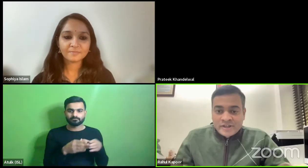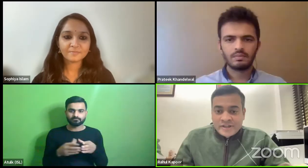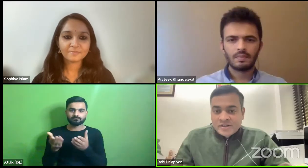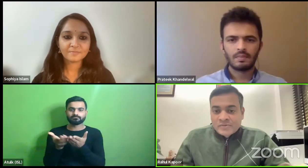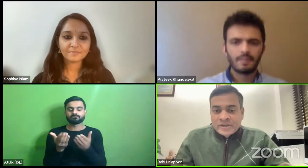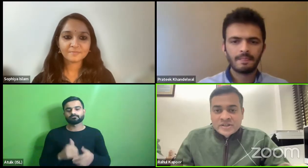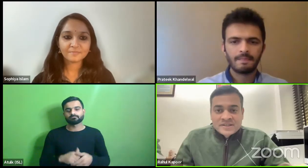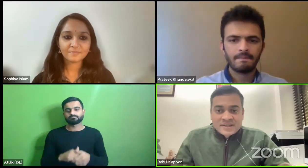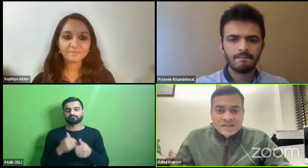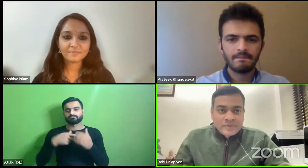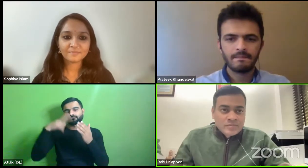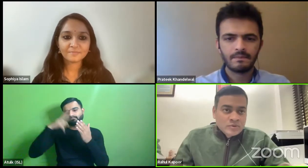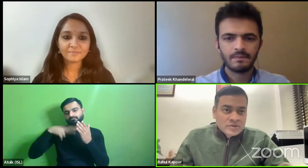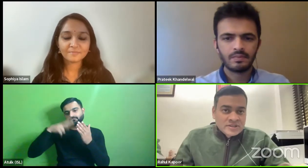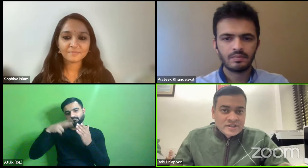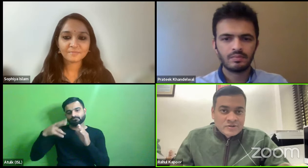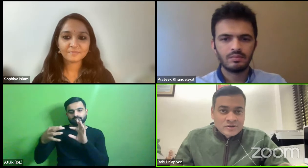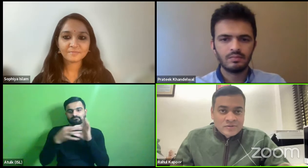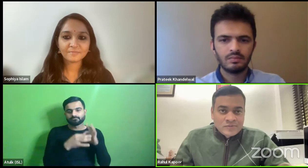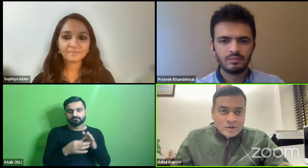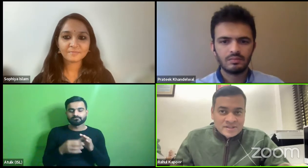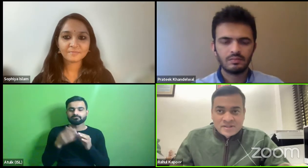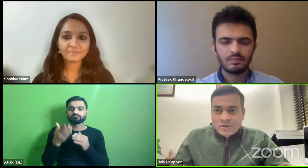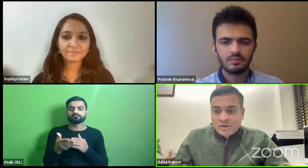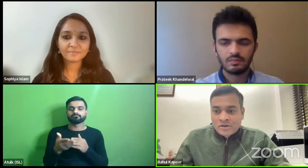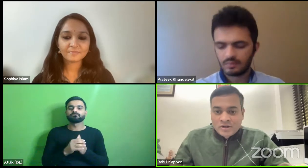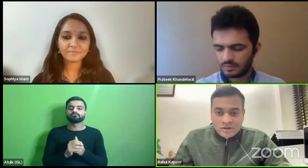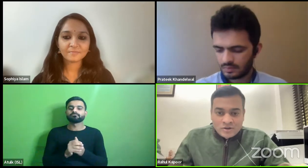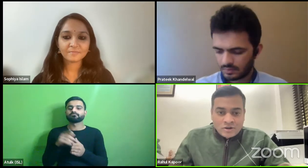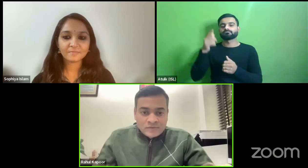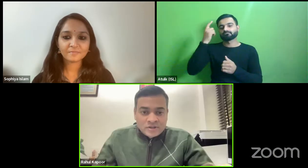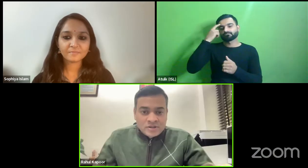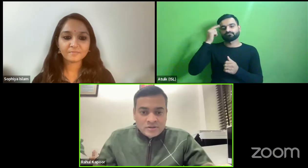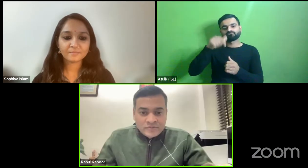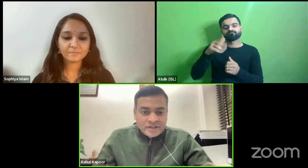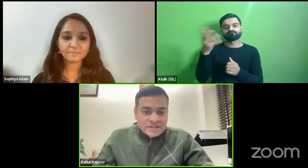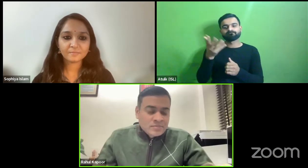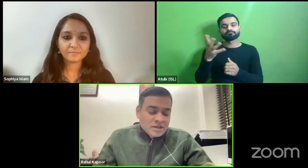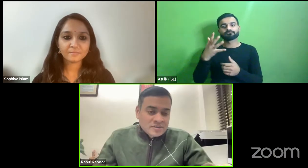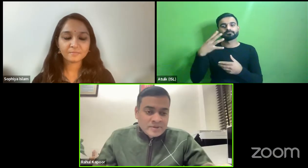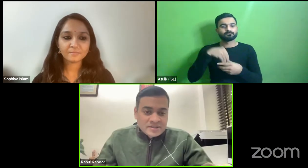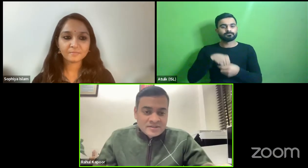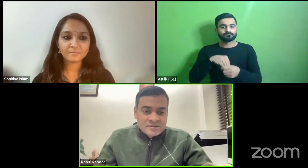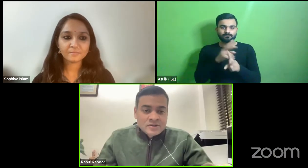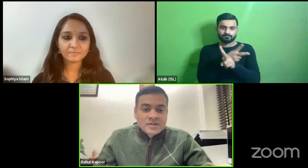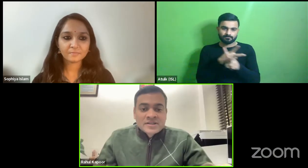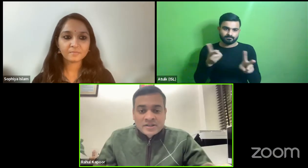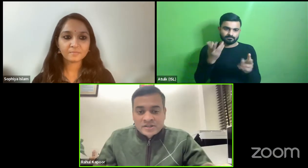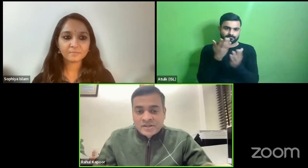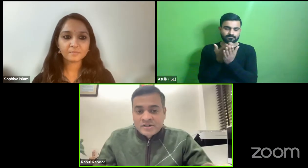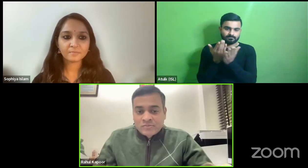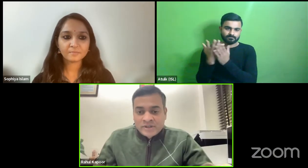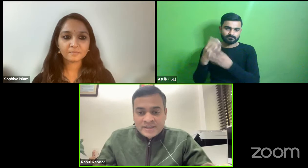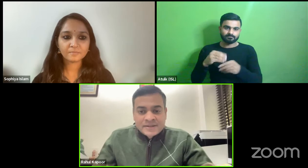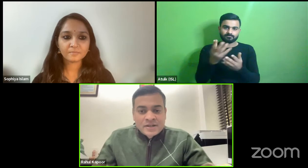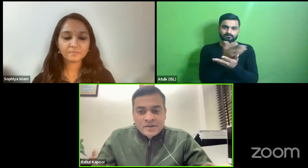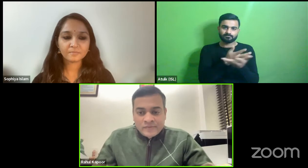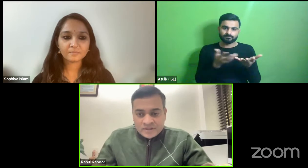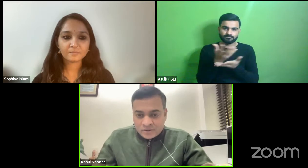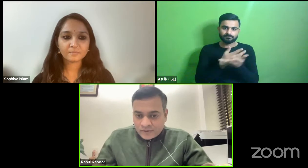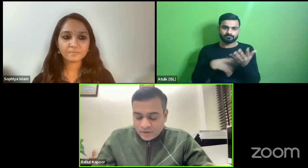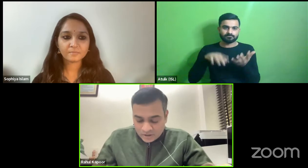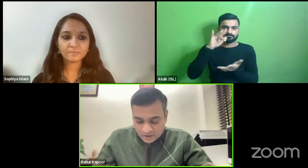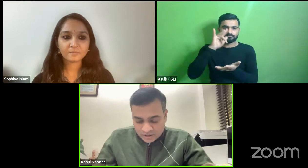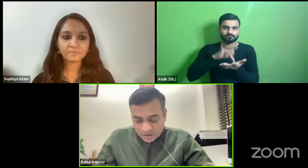also reading the questions that have been posted on what is the thought of the various participants on the discussion that took place